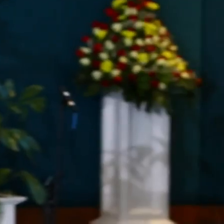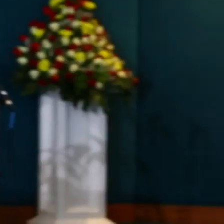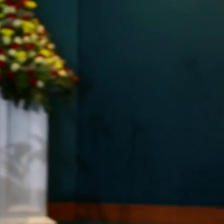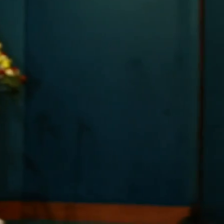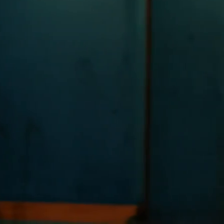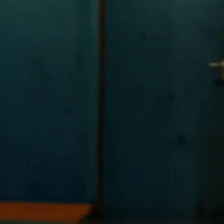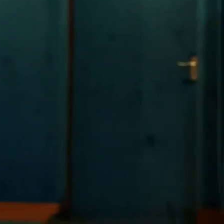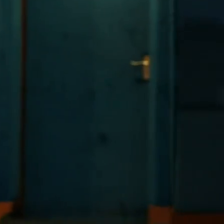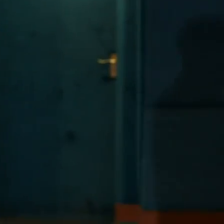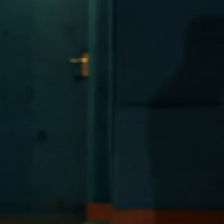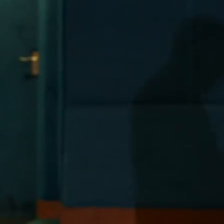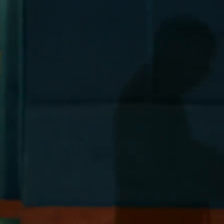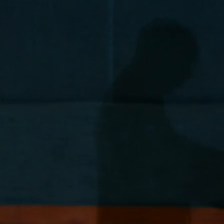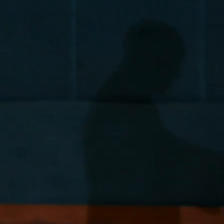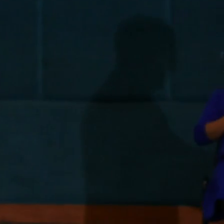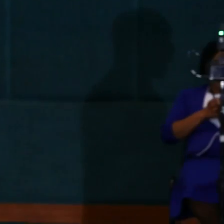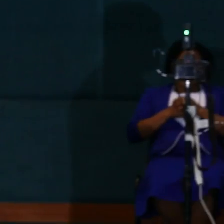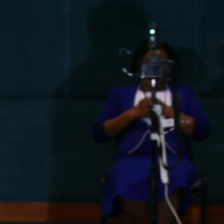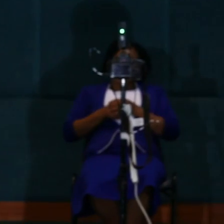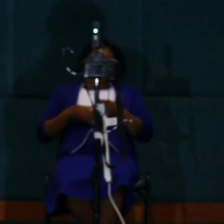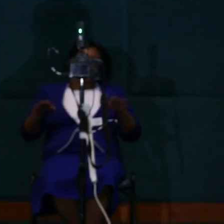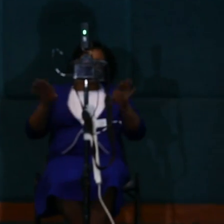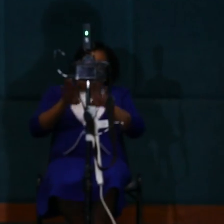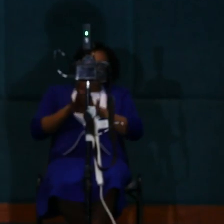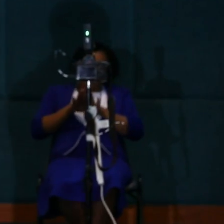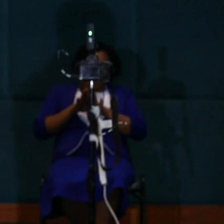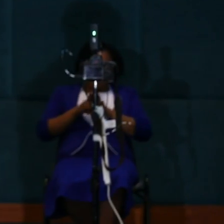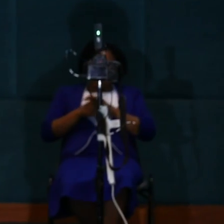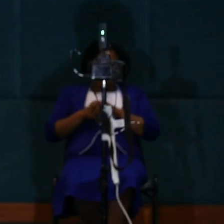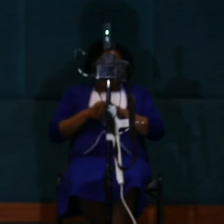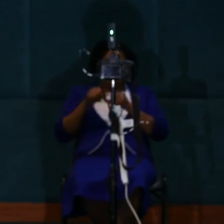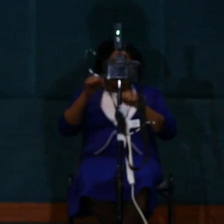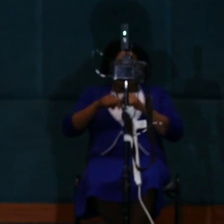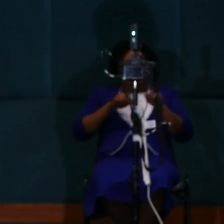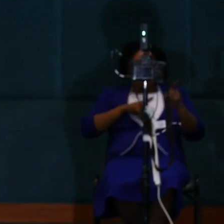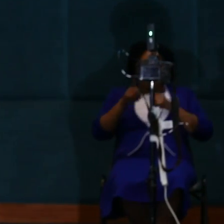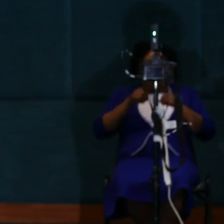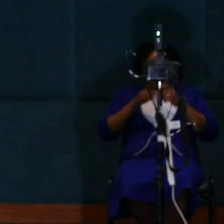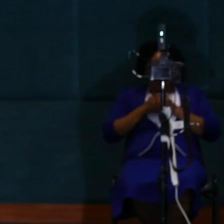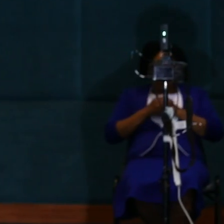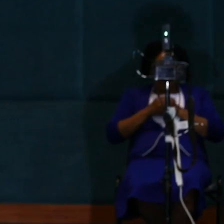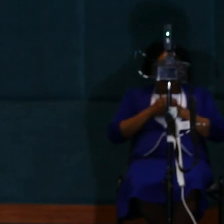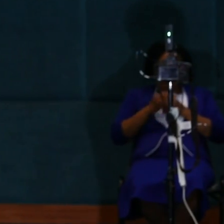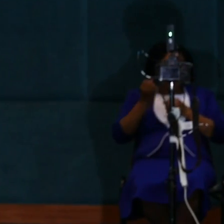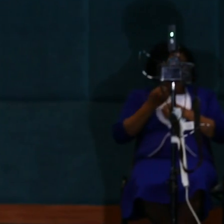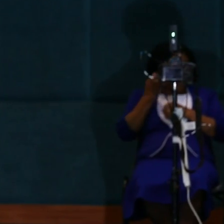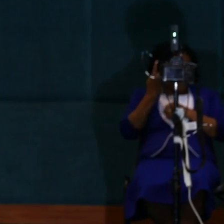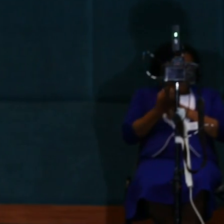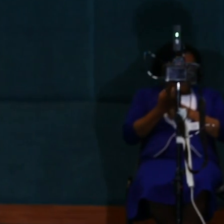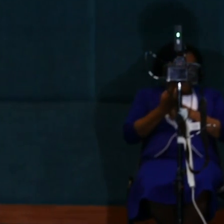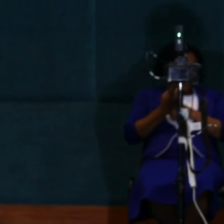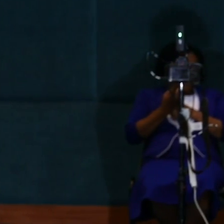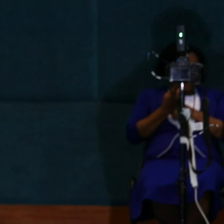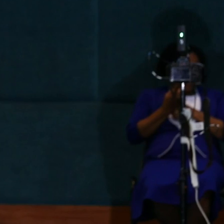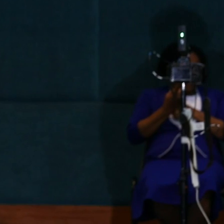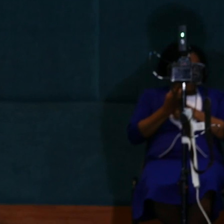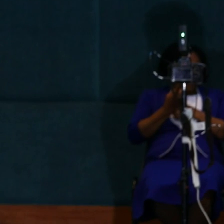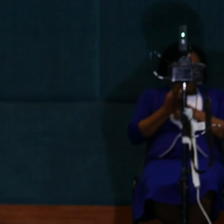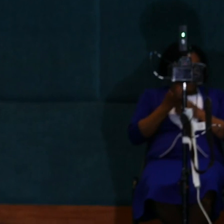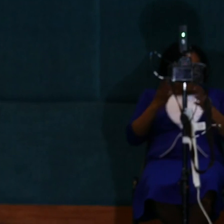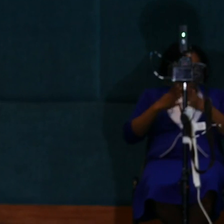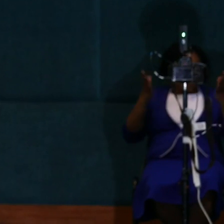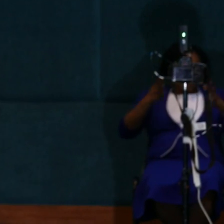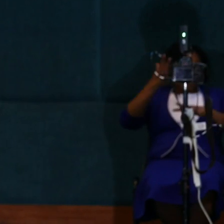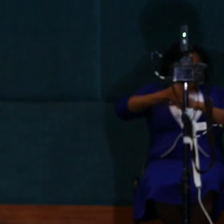my challenge to you then, as we come to the end of this journey, understand that the great deception